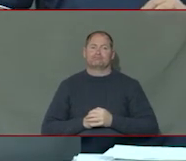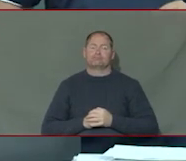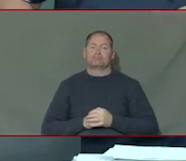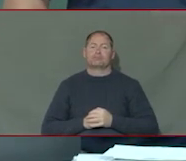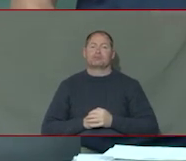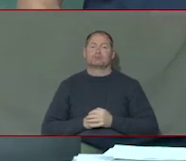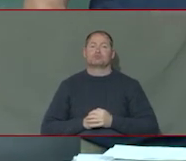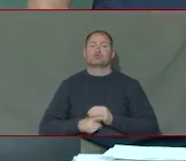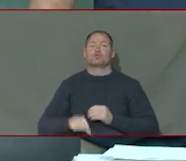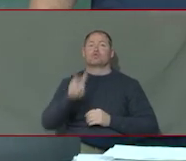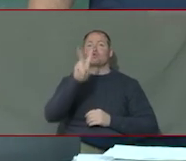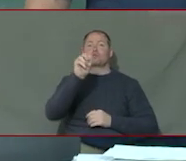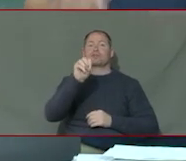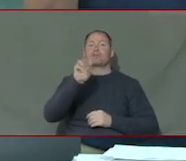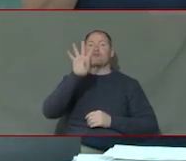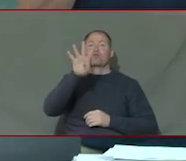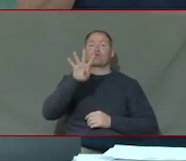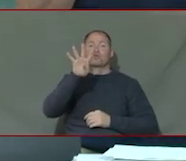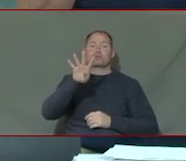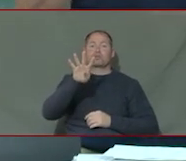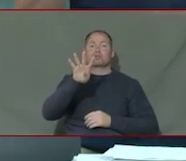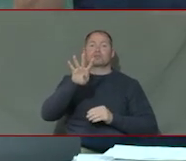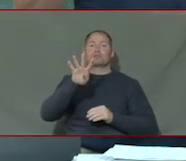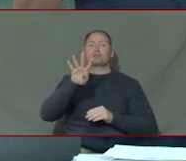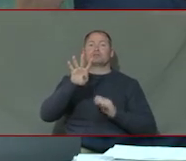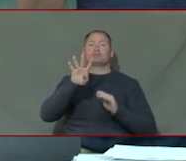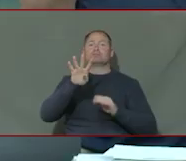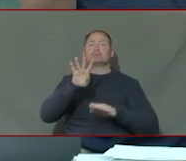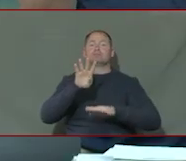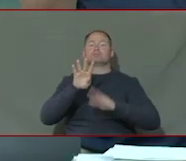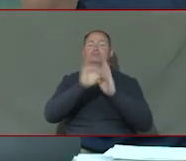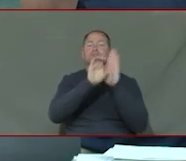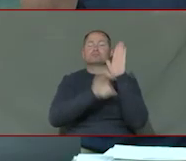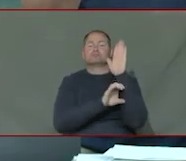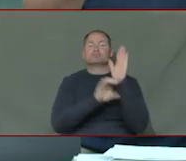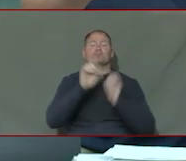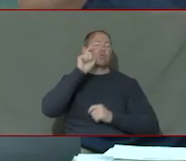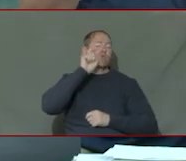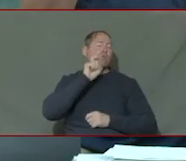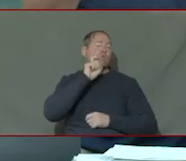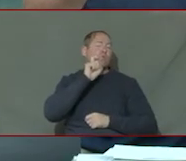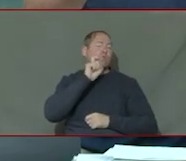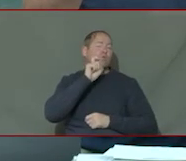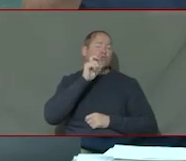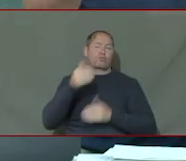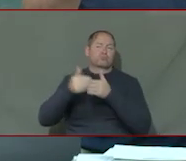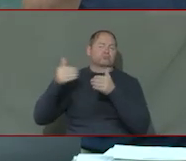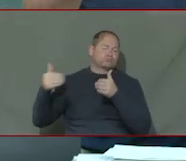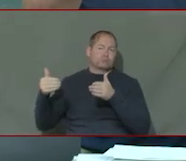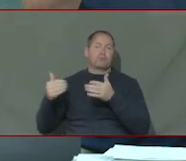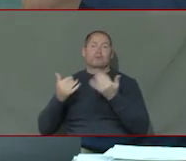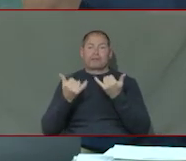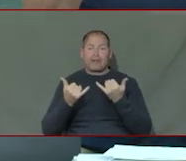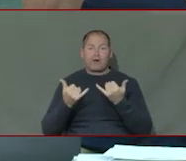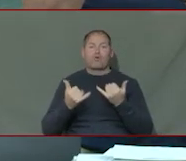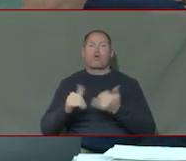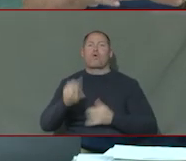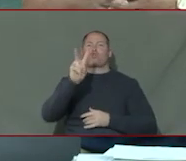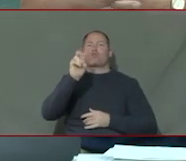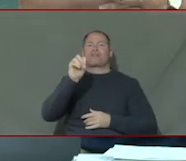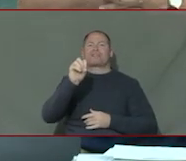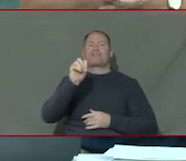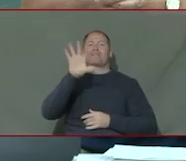came in 2014. But we're going to see how to reason on certain questions.